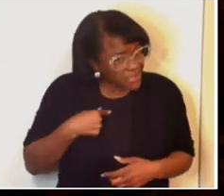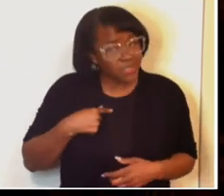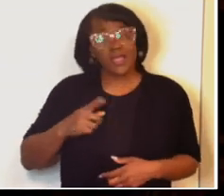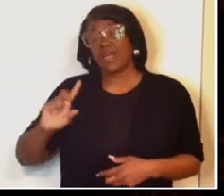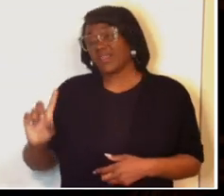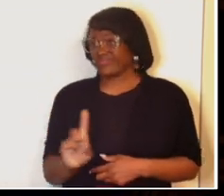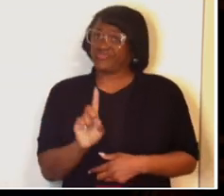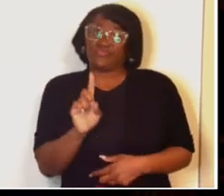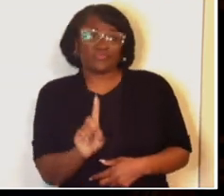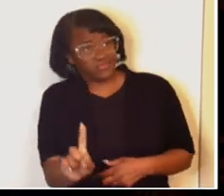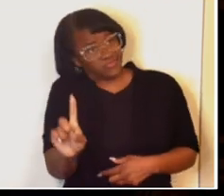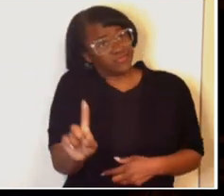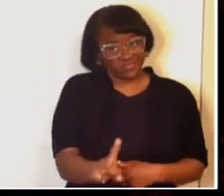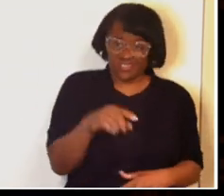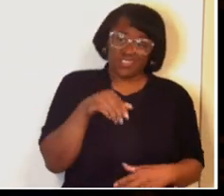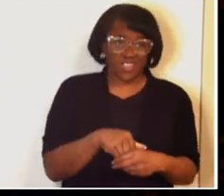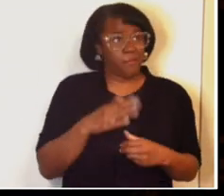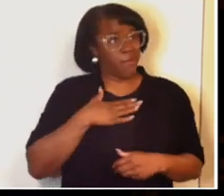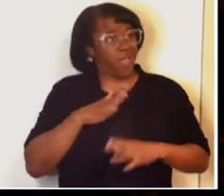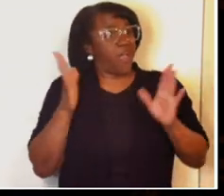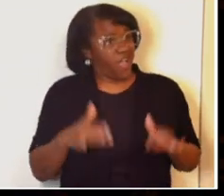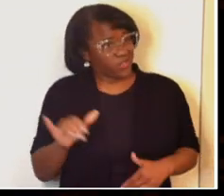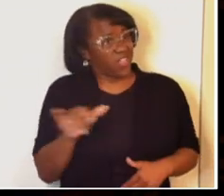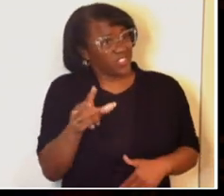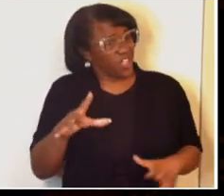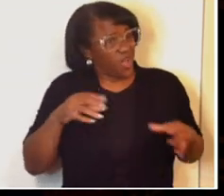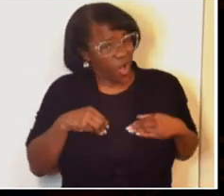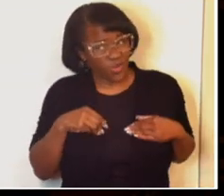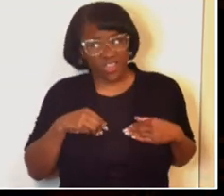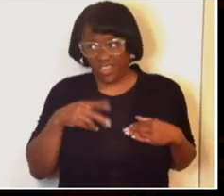owns the place, turning her nose up at everything.